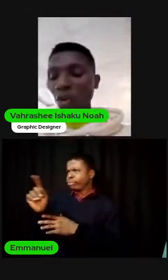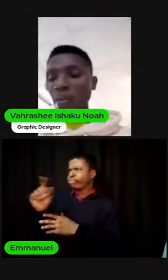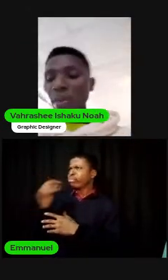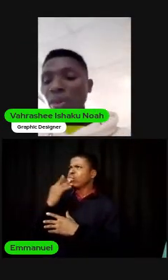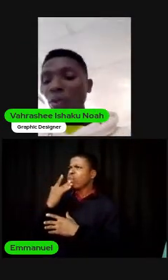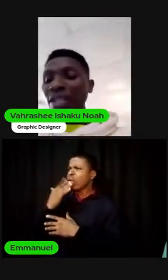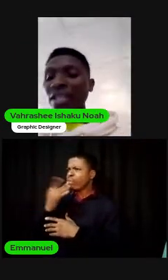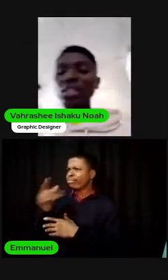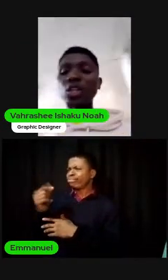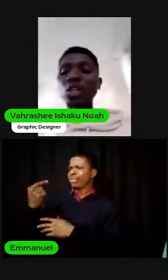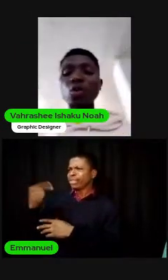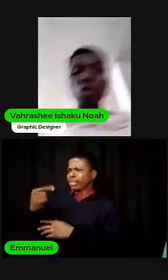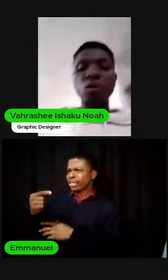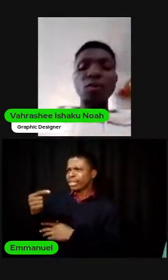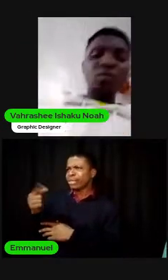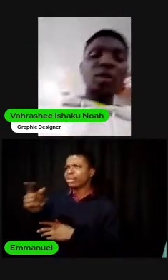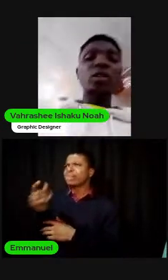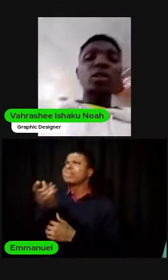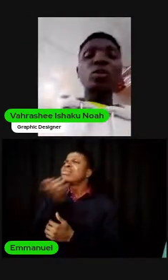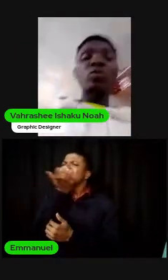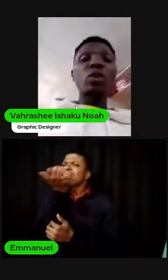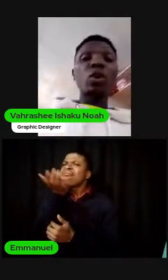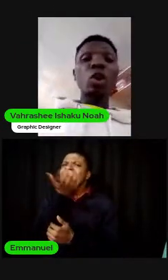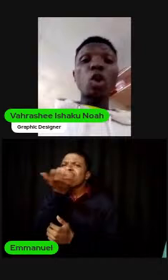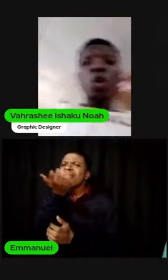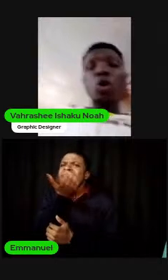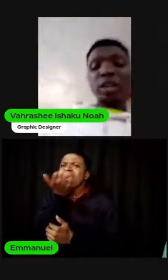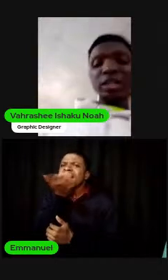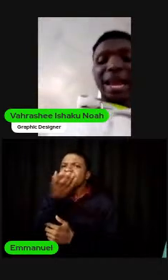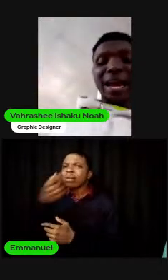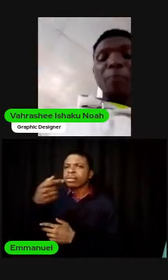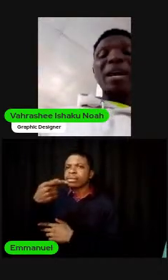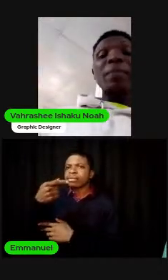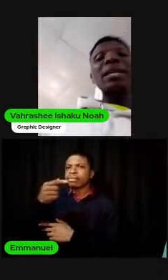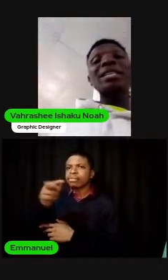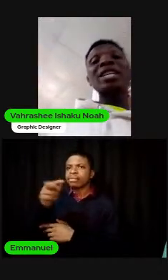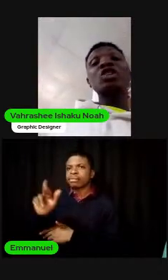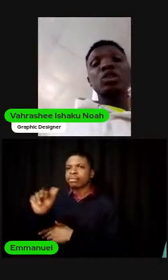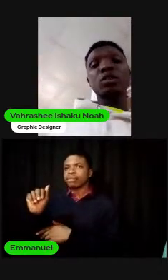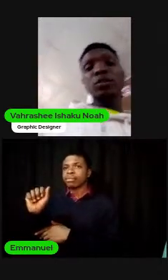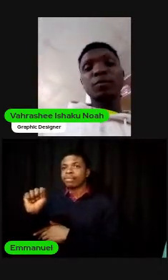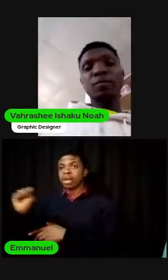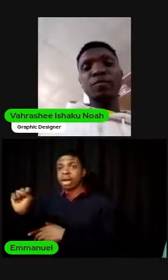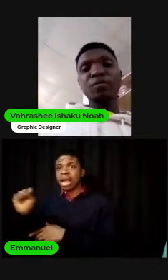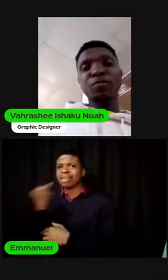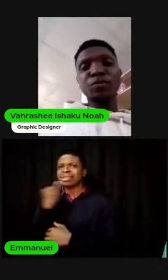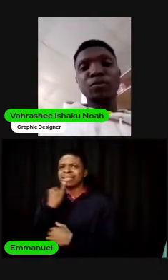color. The way things look is what we call color. It's like a pigmentation,